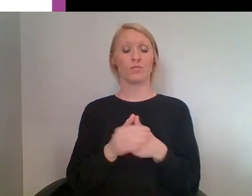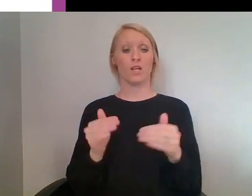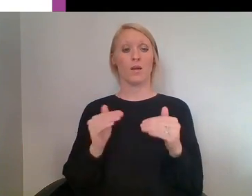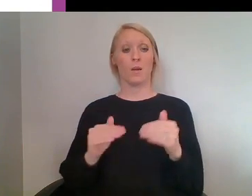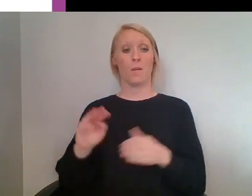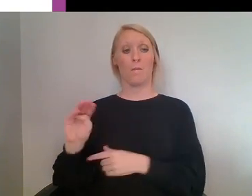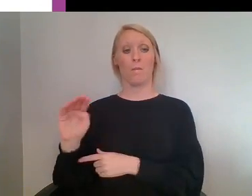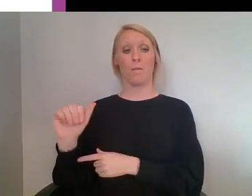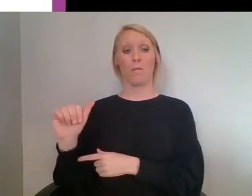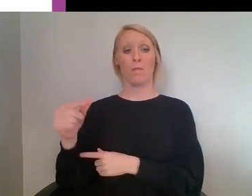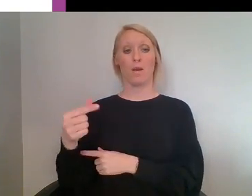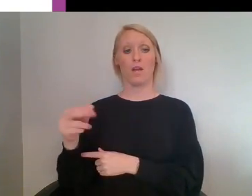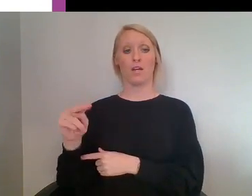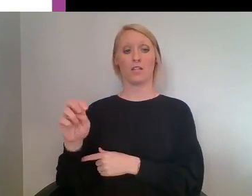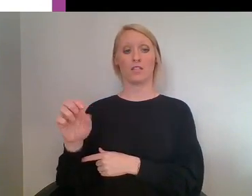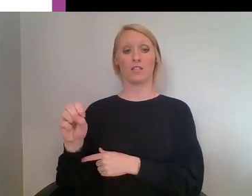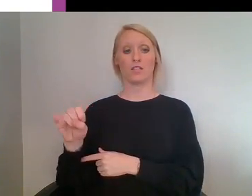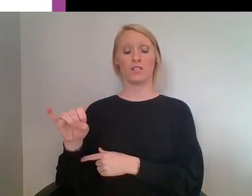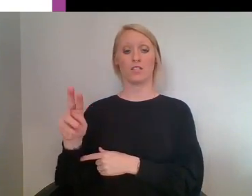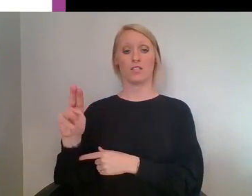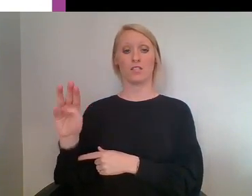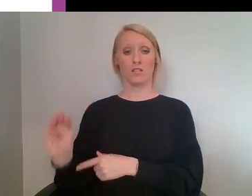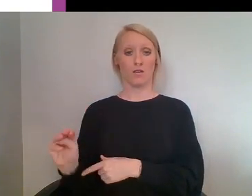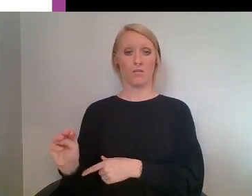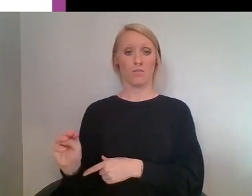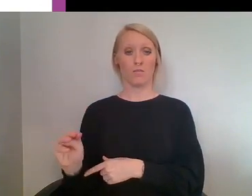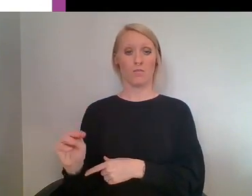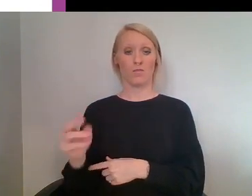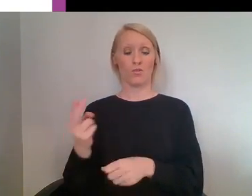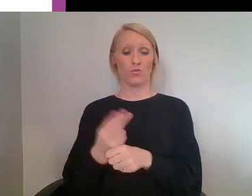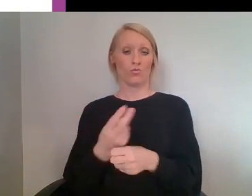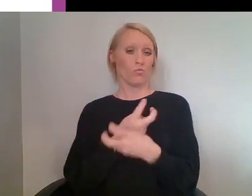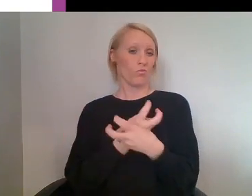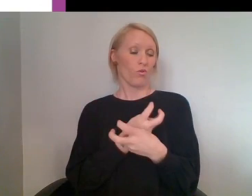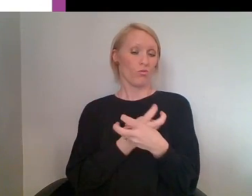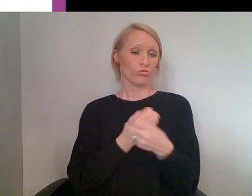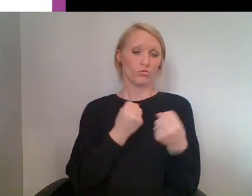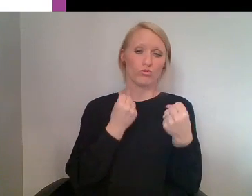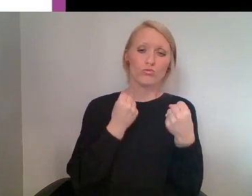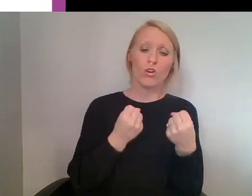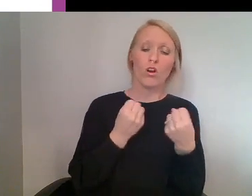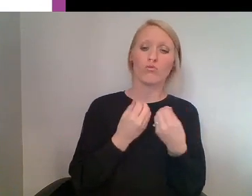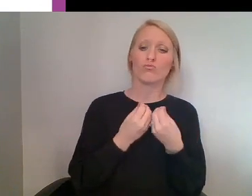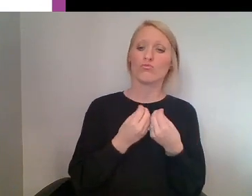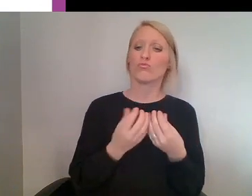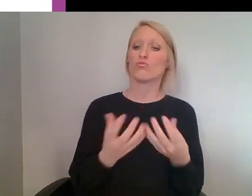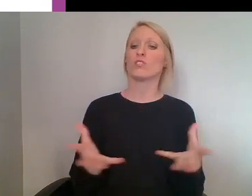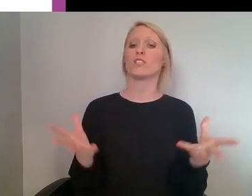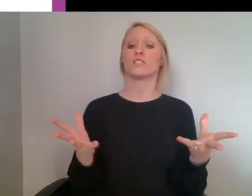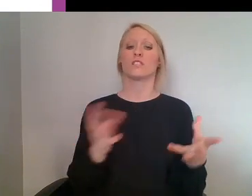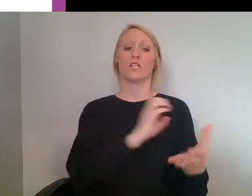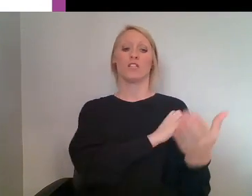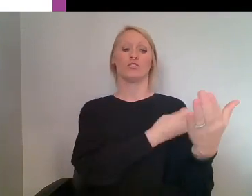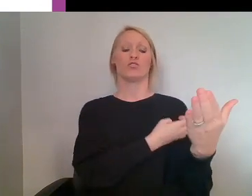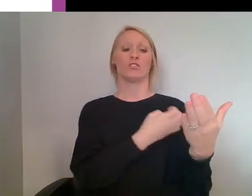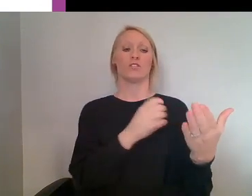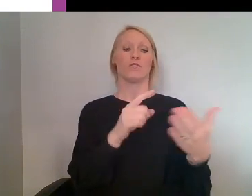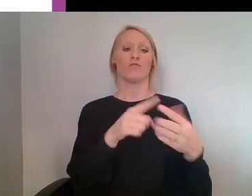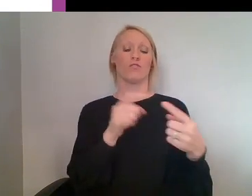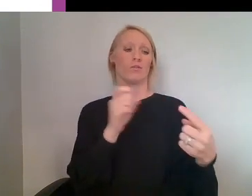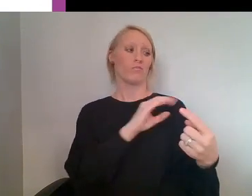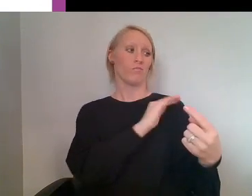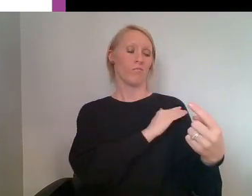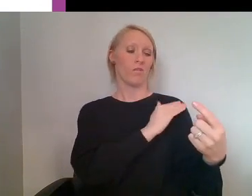used in building bones and releasing energy from your muscles. So proteins are filled with a lot of vitamins and minerals that go into a lot